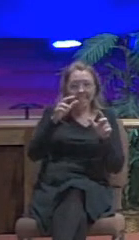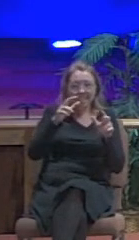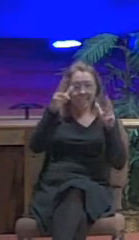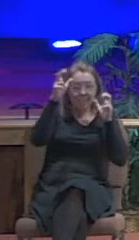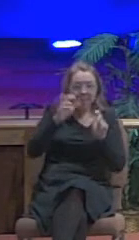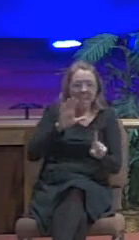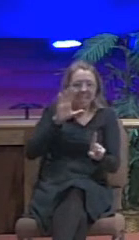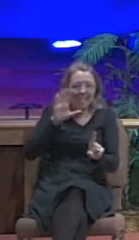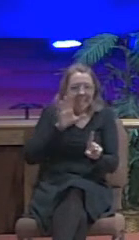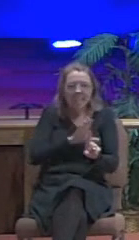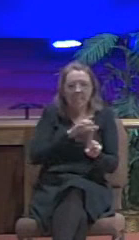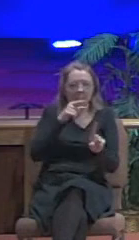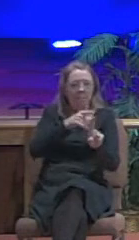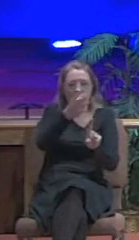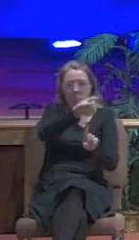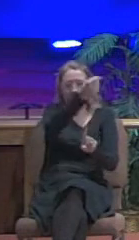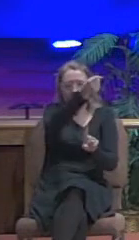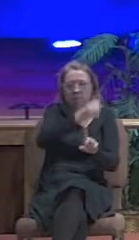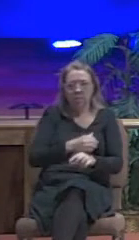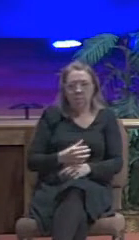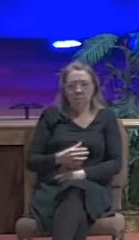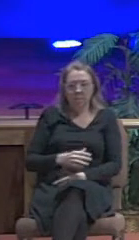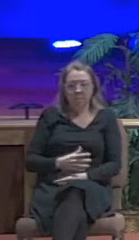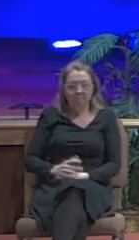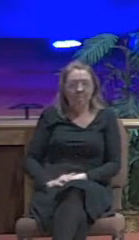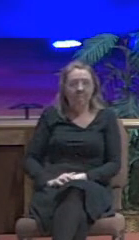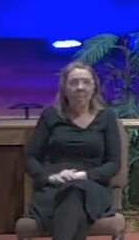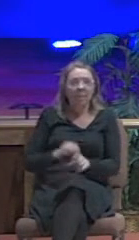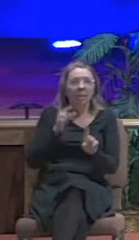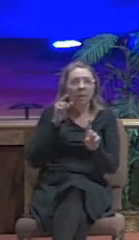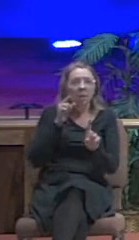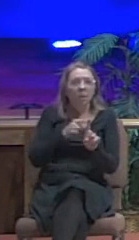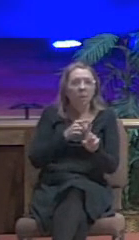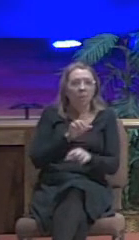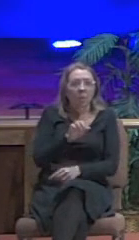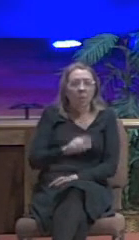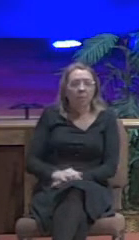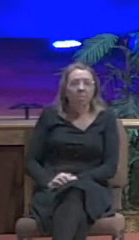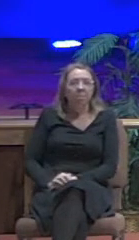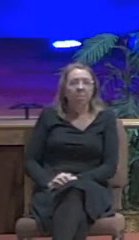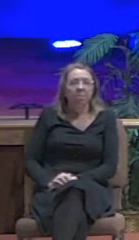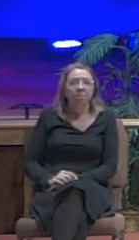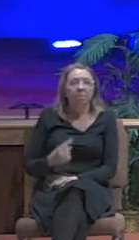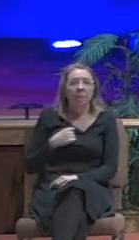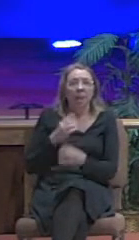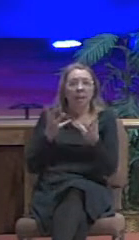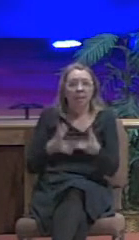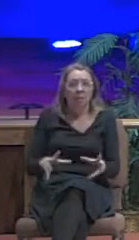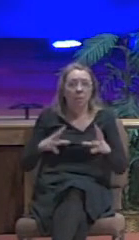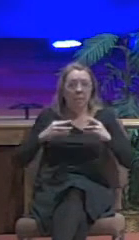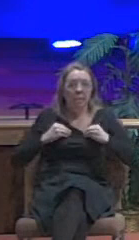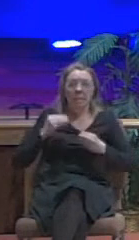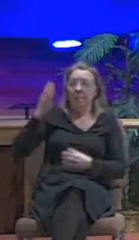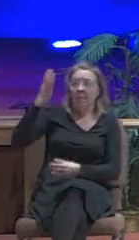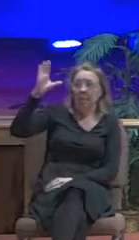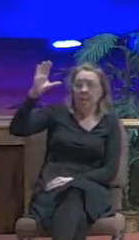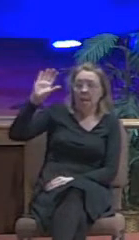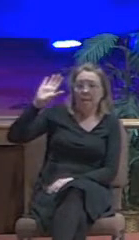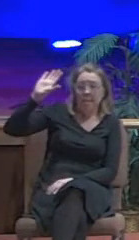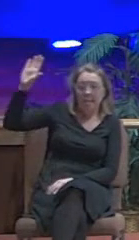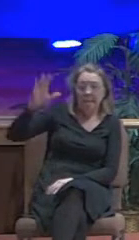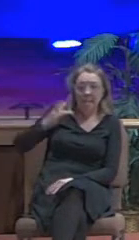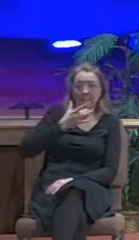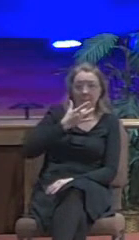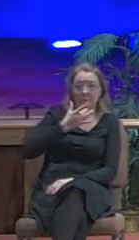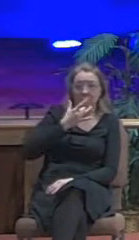Point number one in your notes is, I receive God's favor. when I put